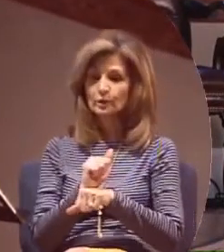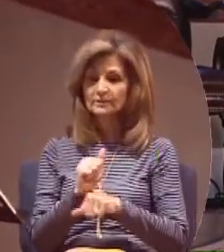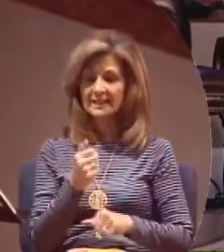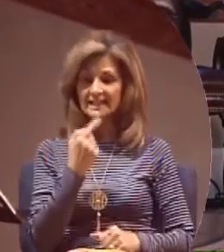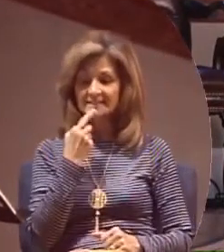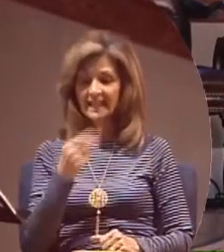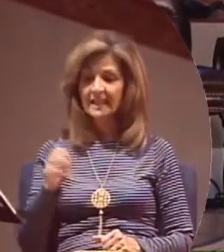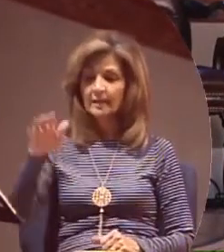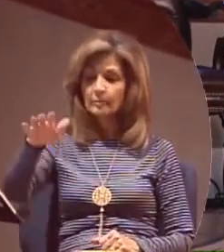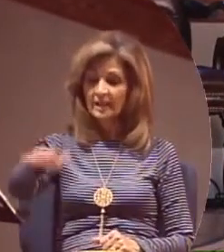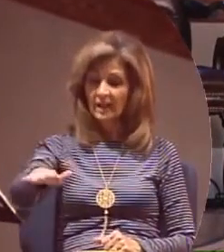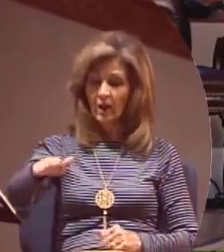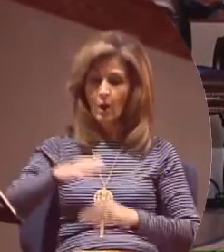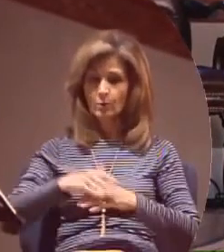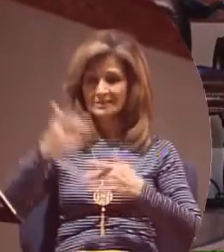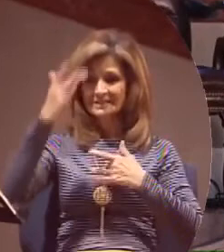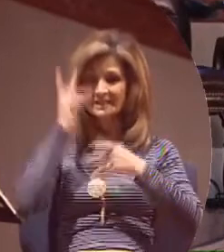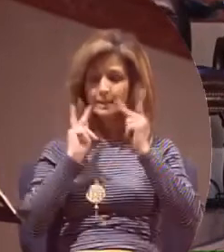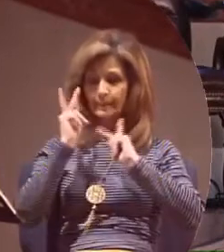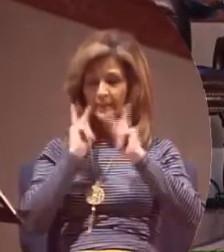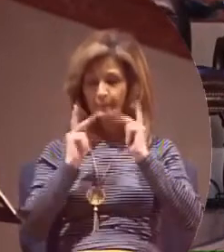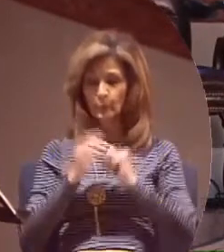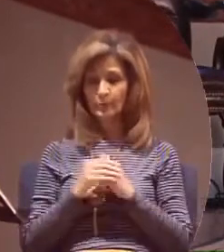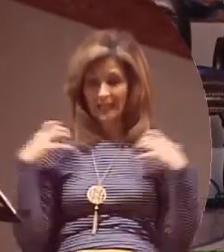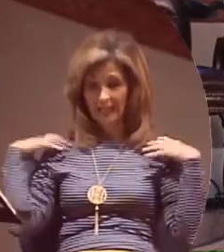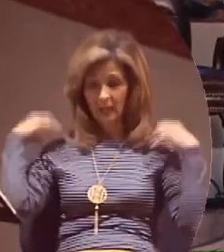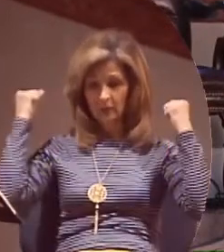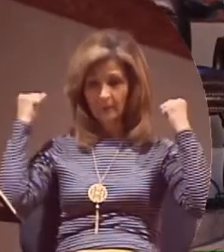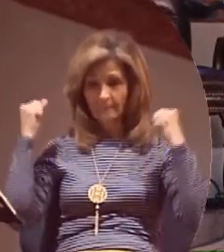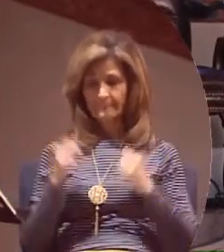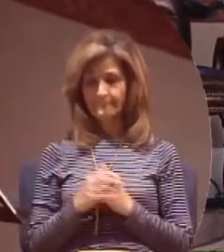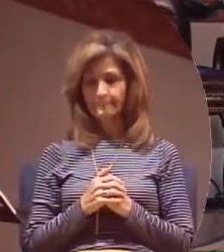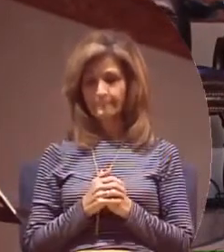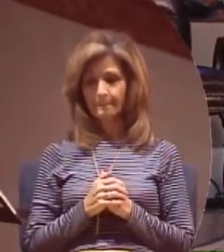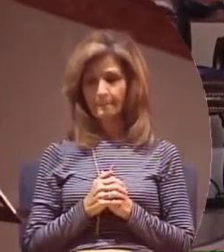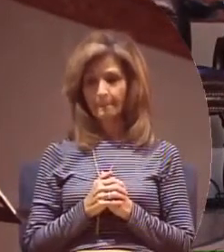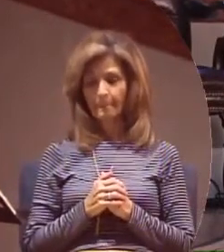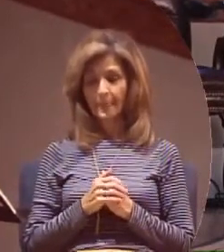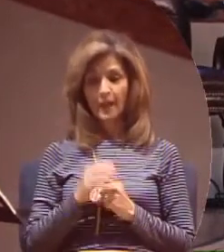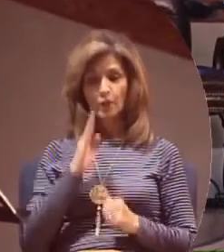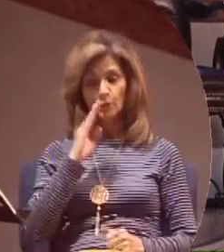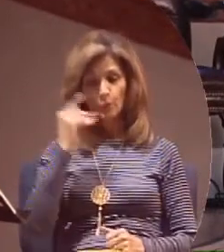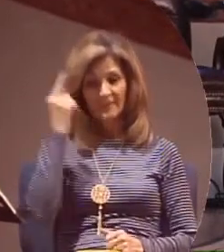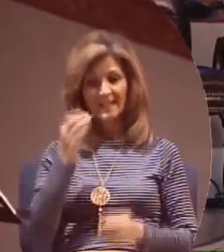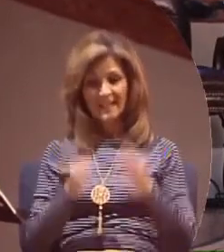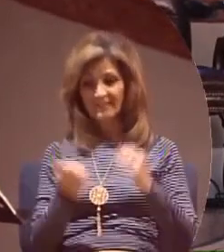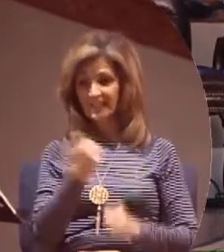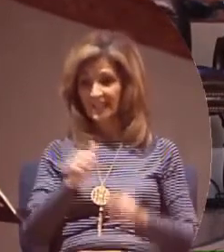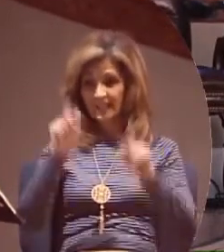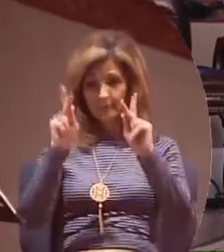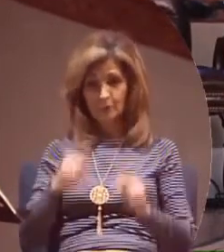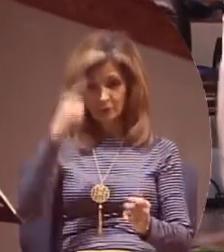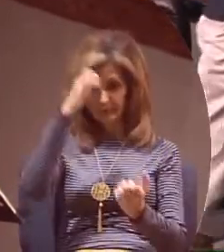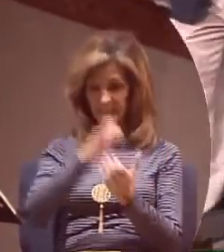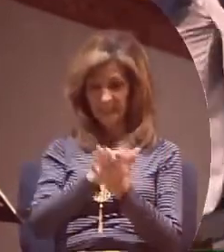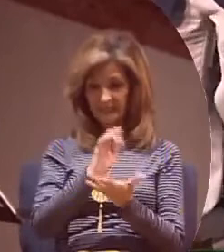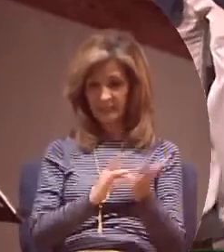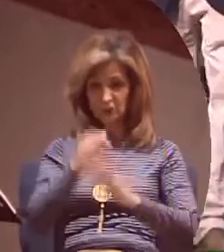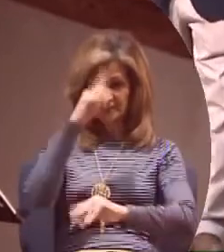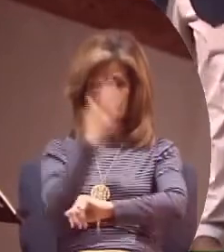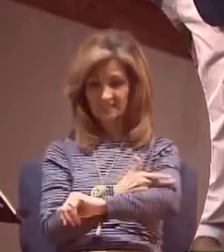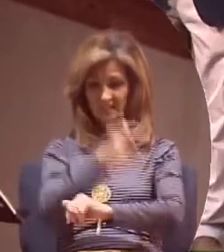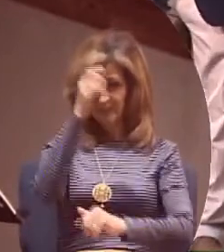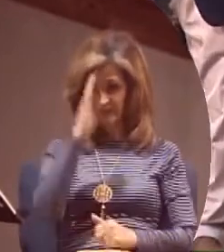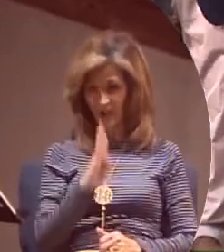save that he laid his hands upon a few sick folks and healed them. Now, you would think if anybody would believe that Jesus was the Son of